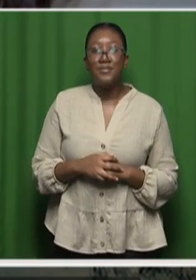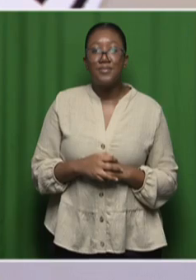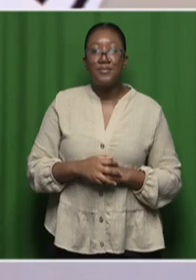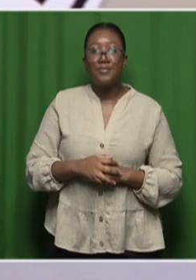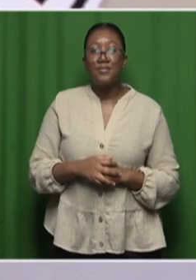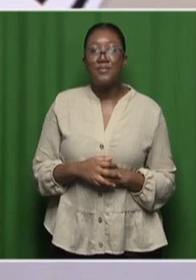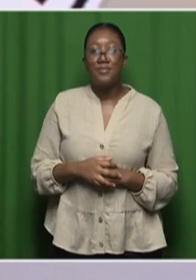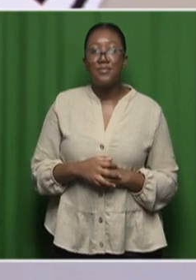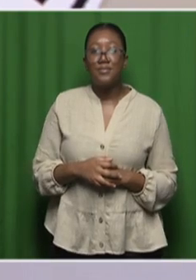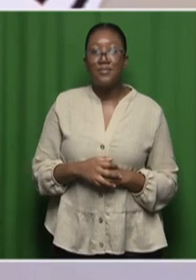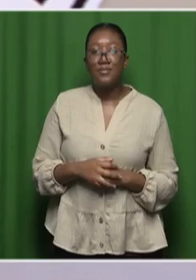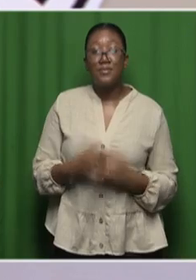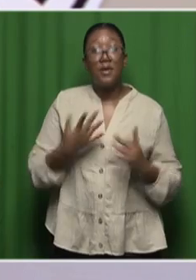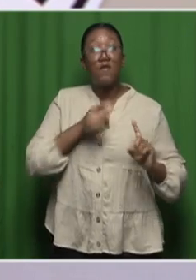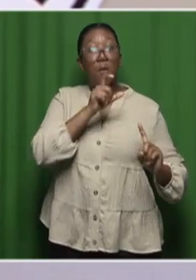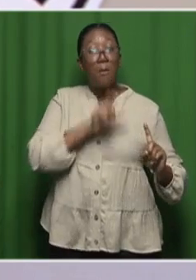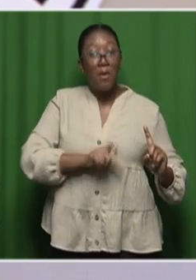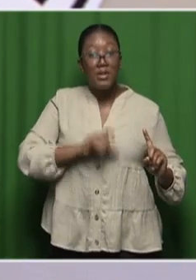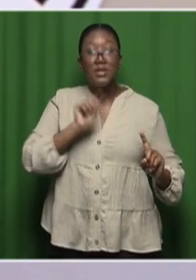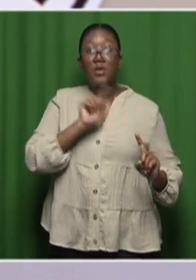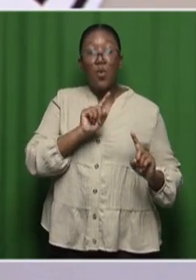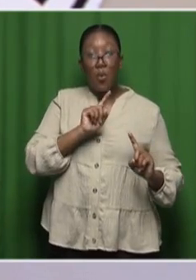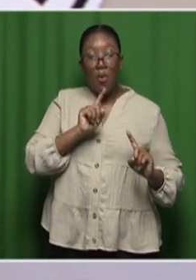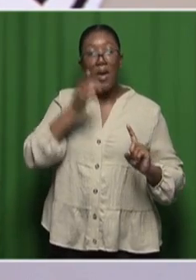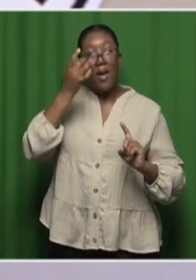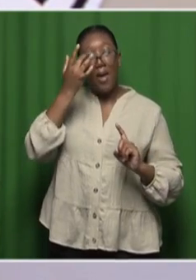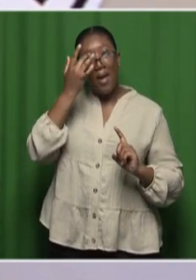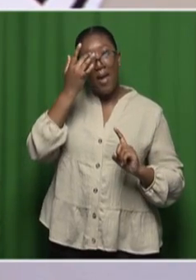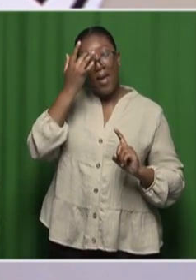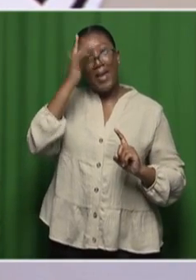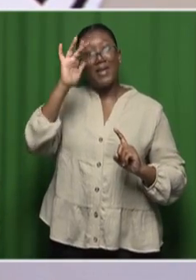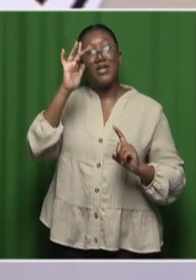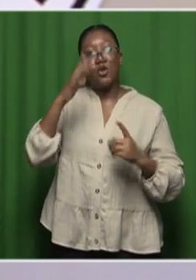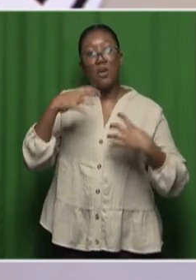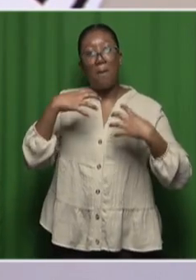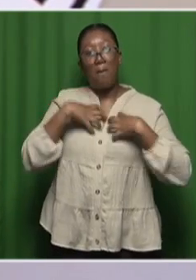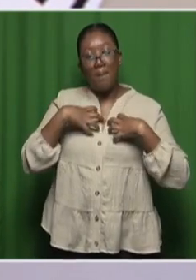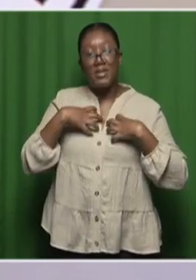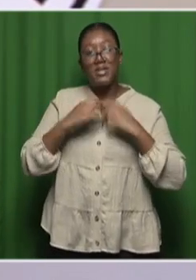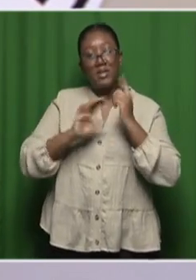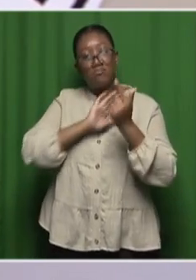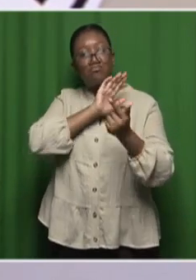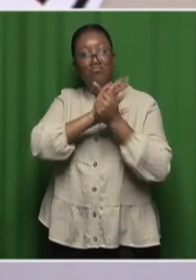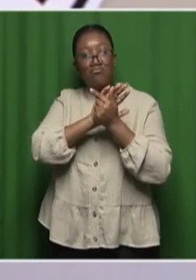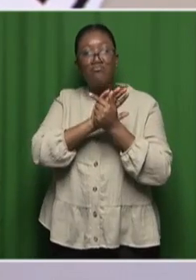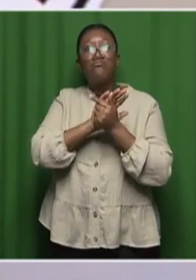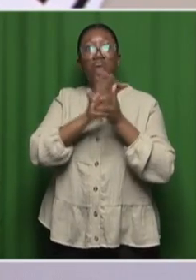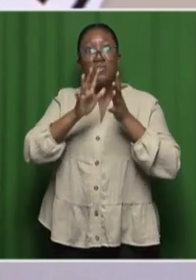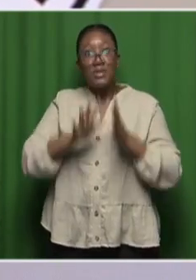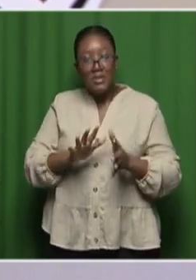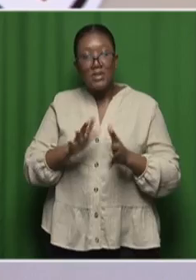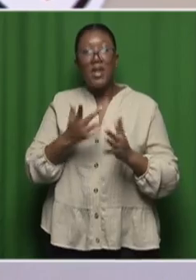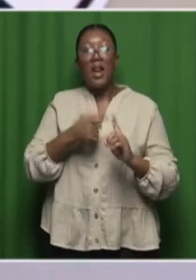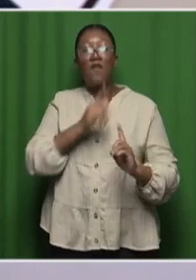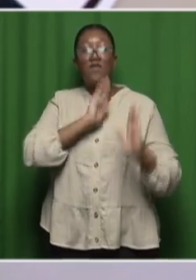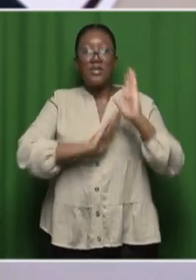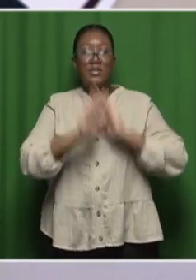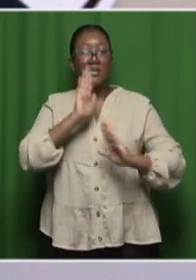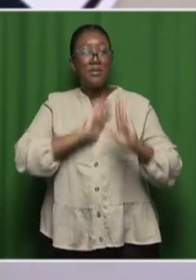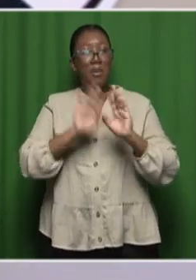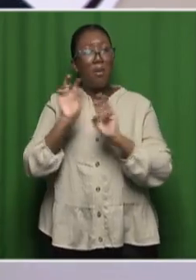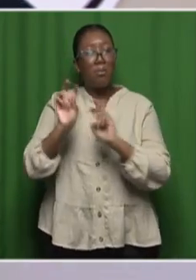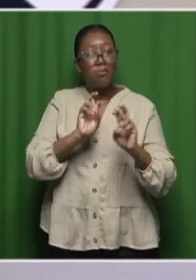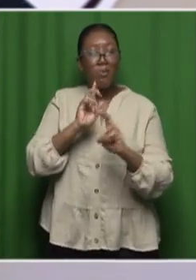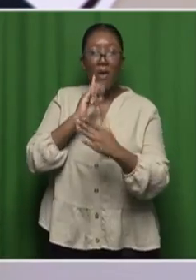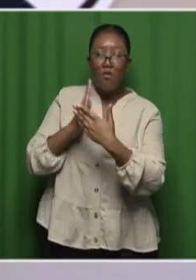an intellectual property attorney from Breedenkamp Intellectual Attorneys, giving clarity on some of those issues pertaining to